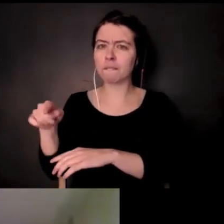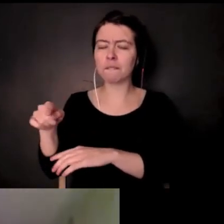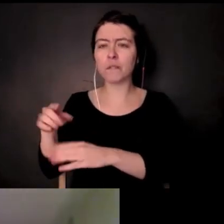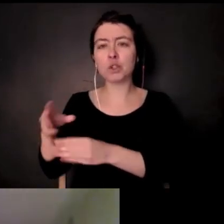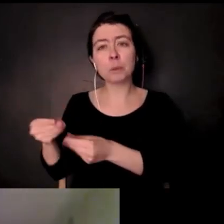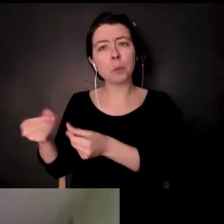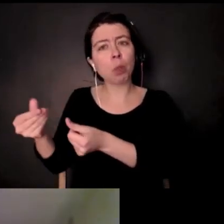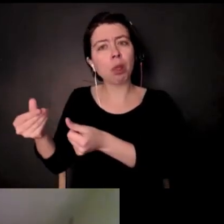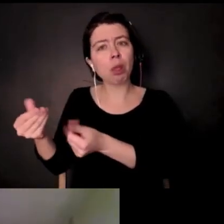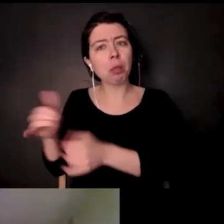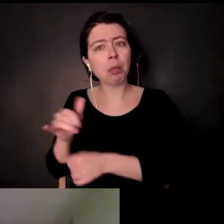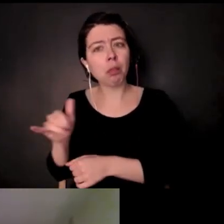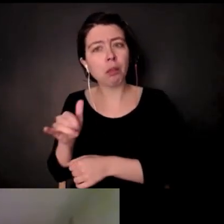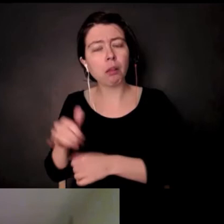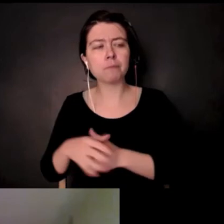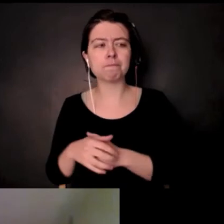Heavy or light?